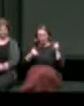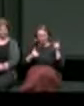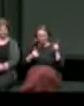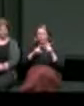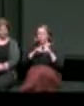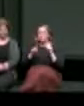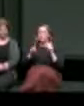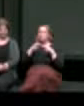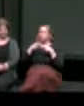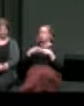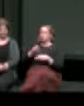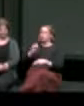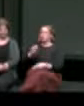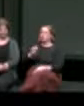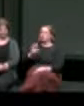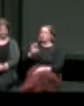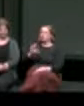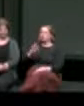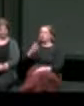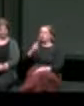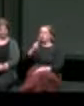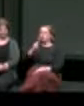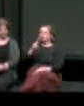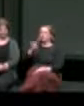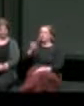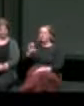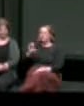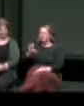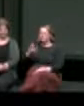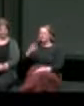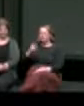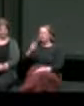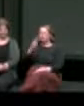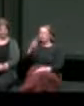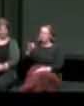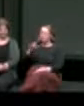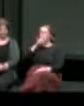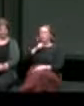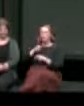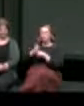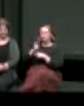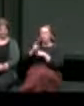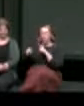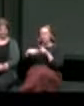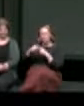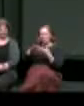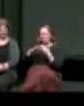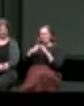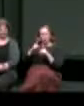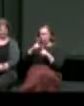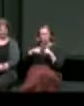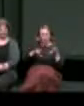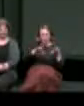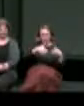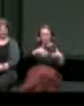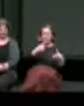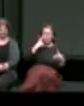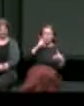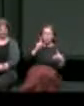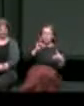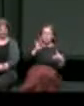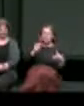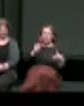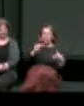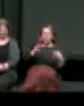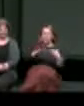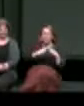called the Chuckery because of an old quip about Summit City, which is, the joke is, what's the population of Summit City?